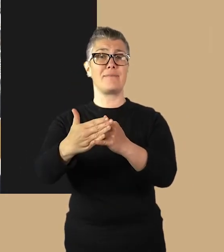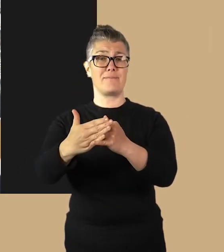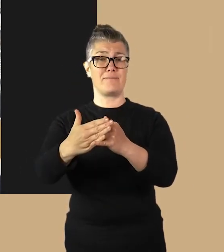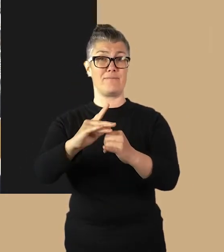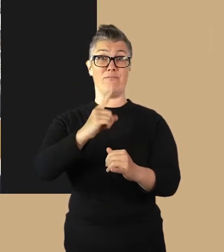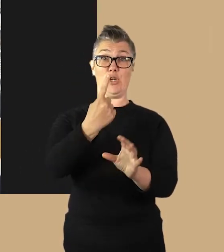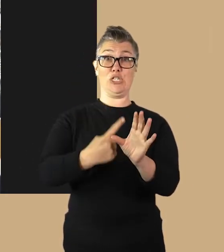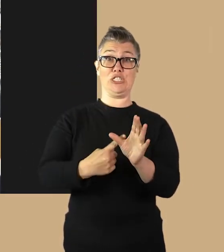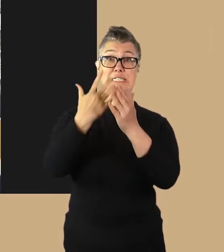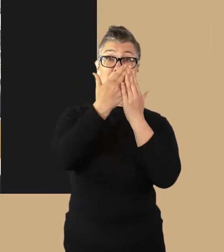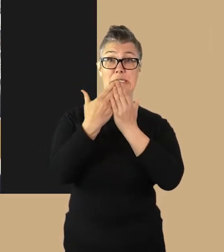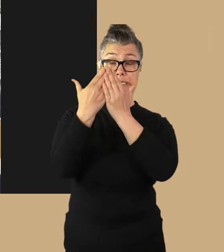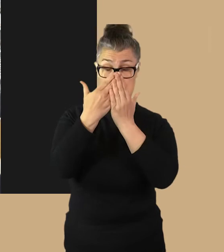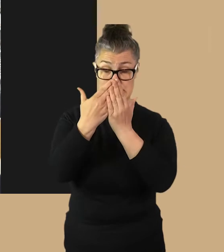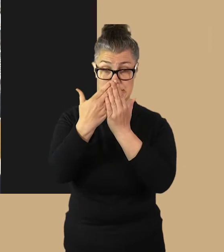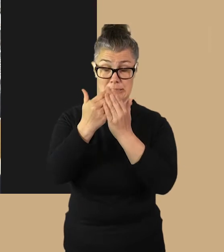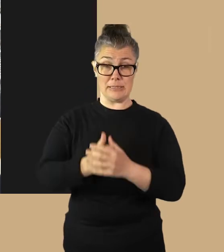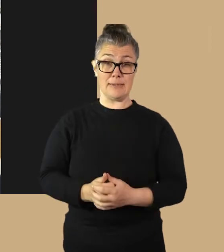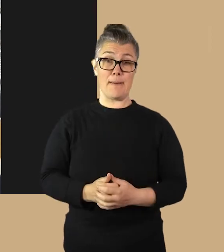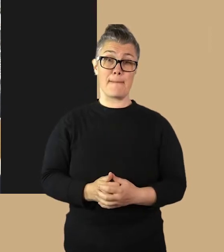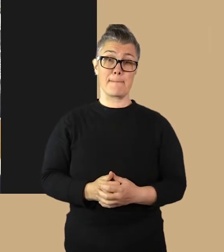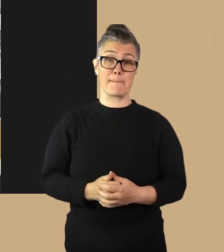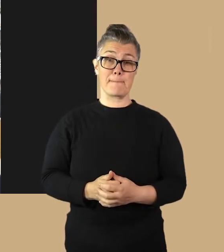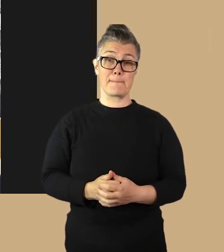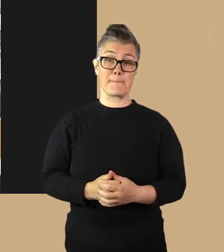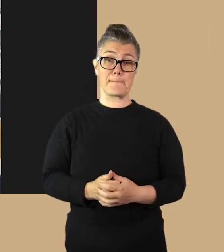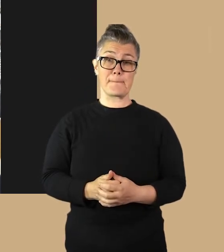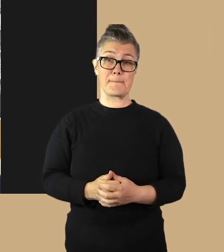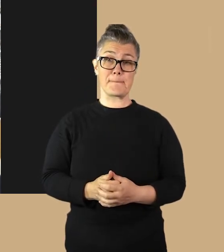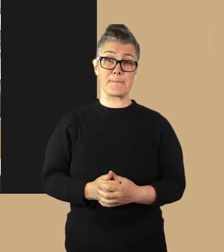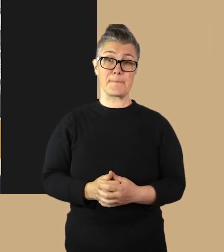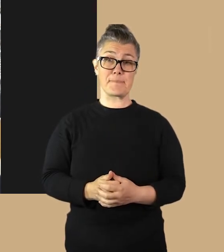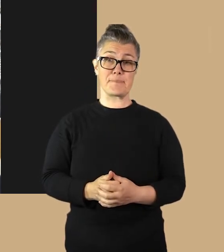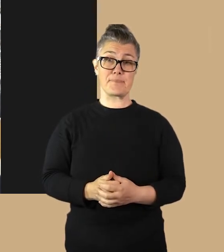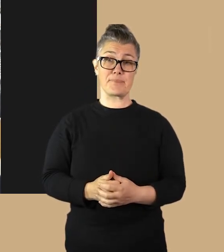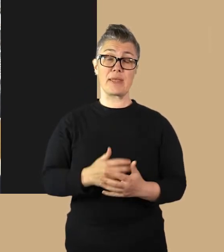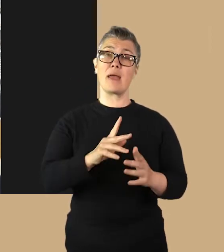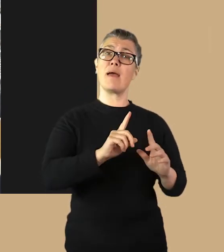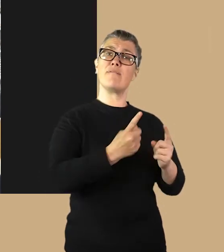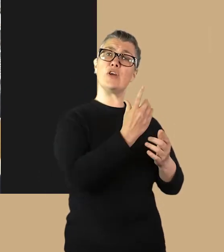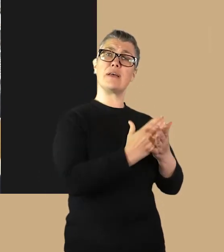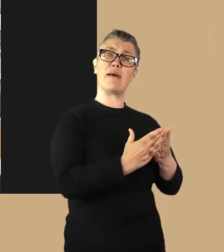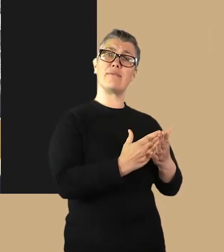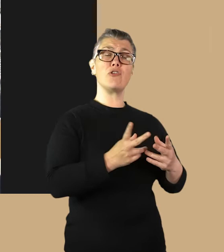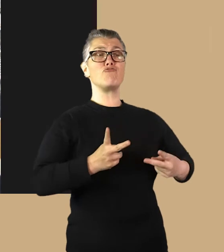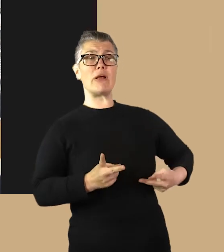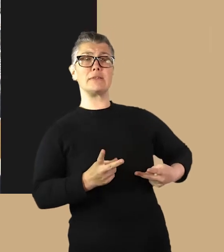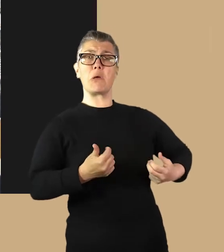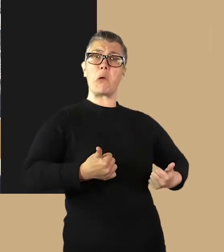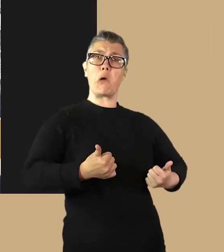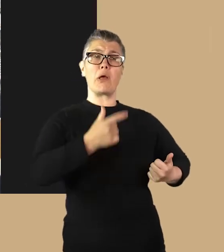the end of my first year. Now, at first when you go, you're sort of well rested. So you sort of